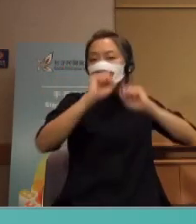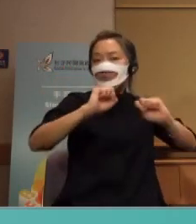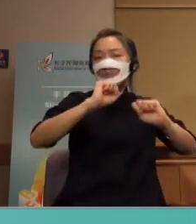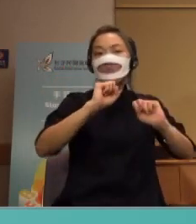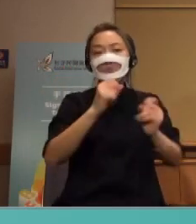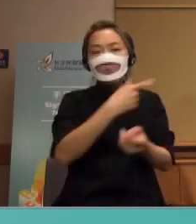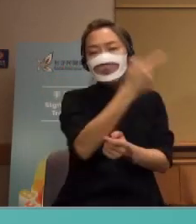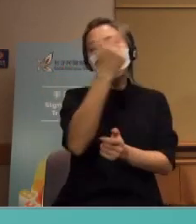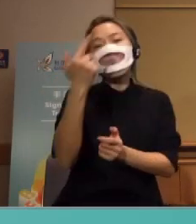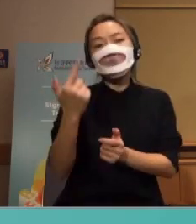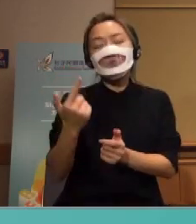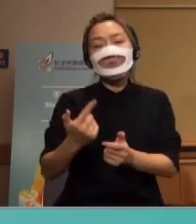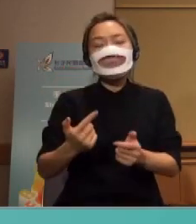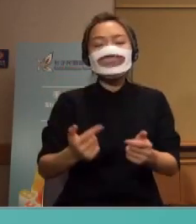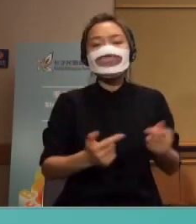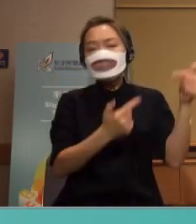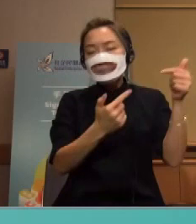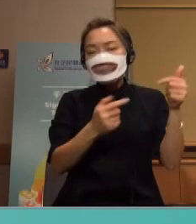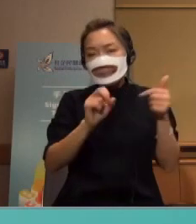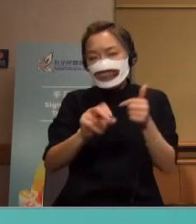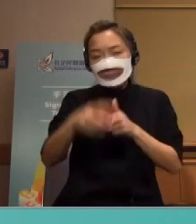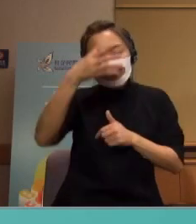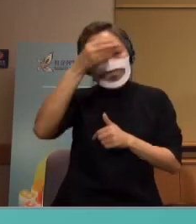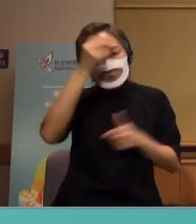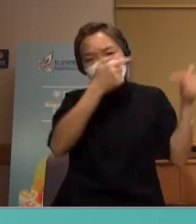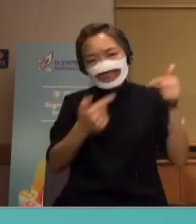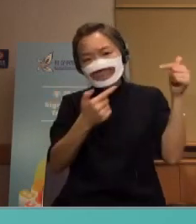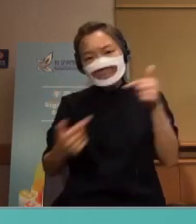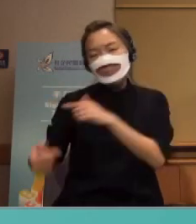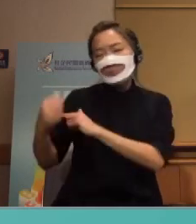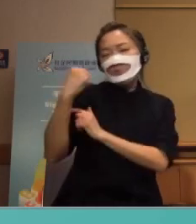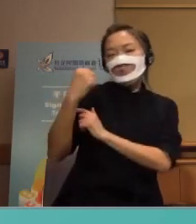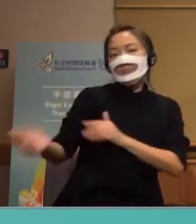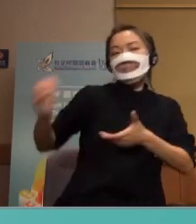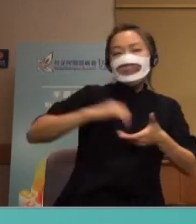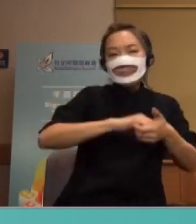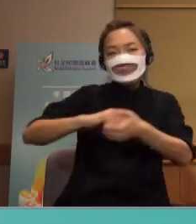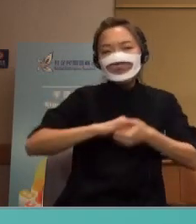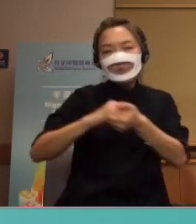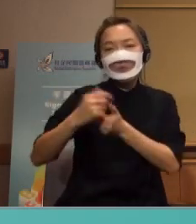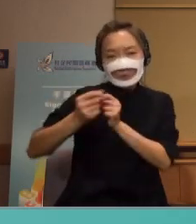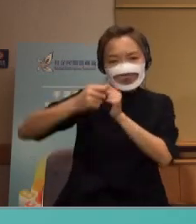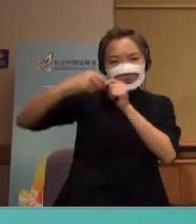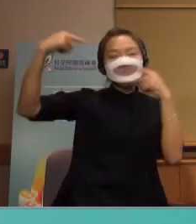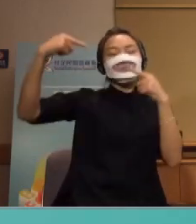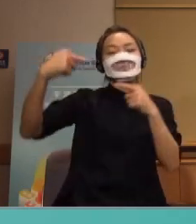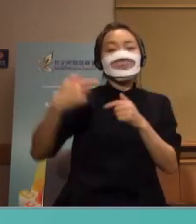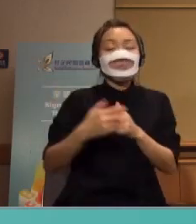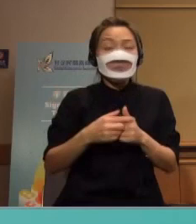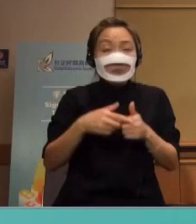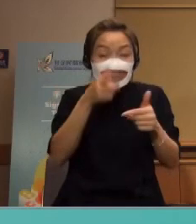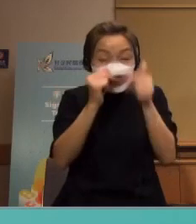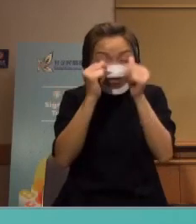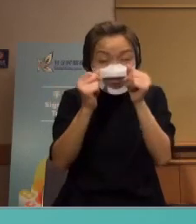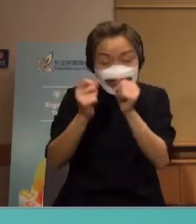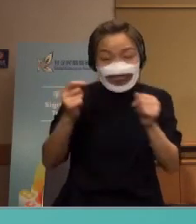two areas, and we want to do more. So let's see, we will keep going, keep the project going, and then we will develop